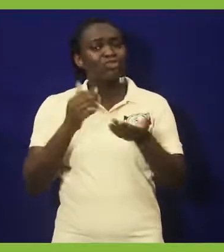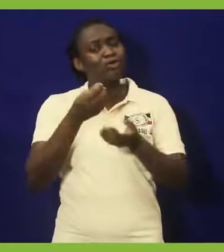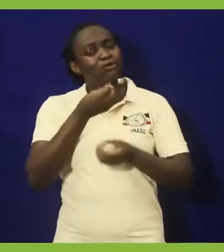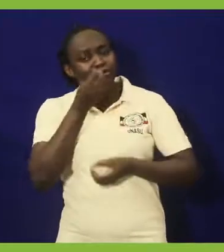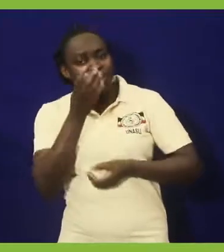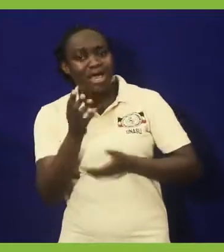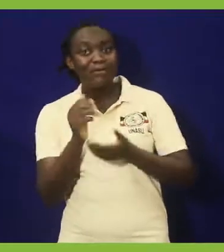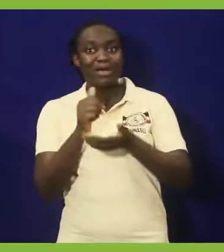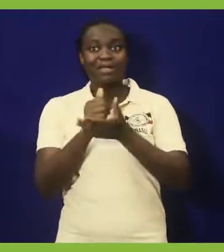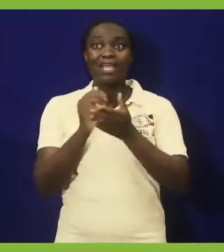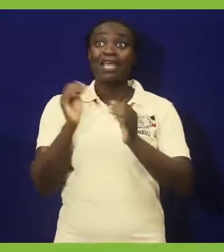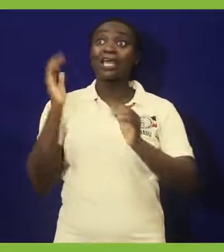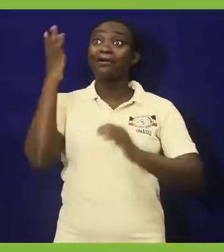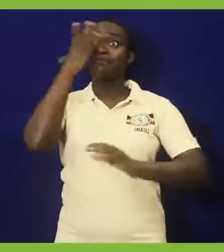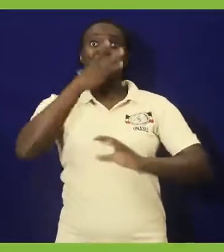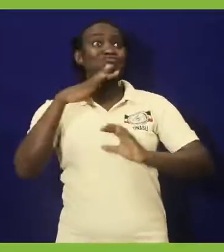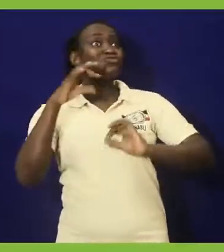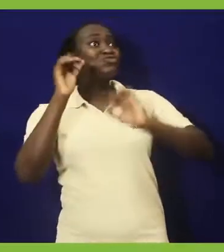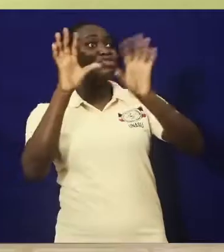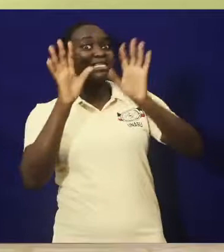they beautify places.